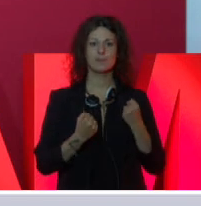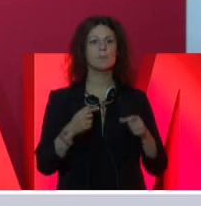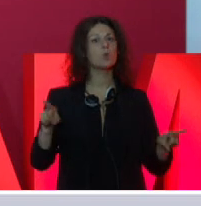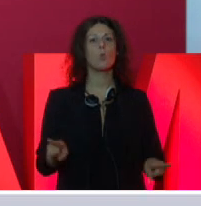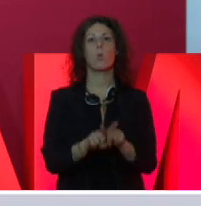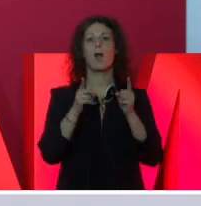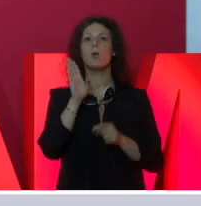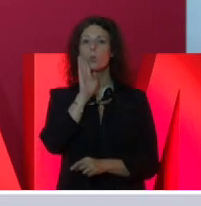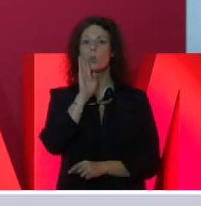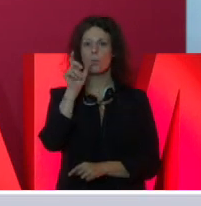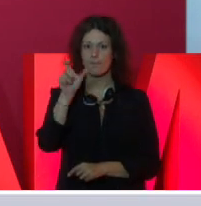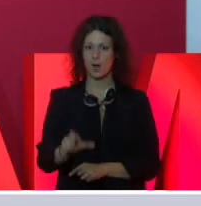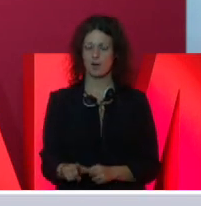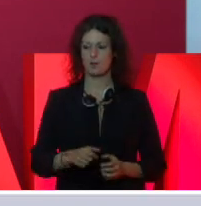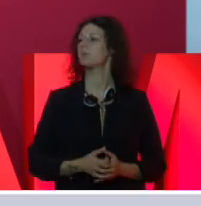of